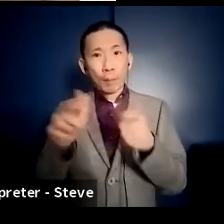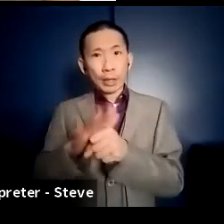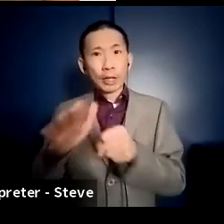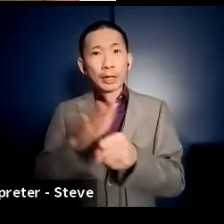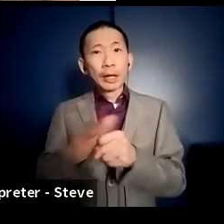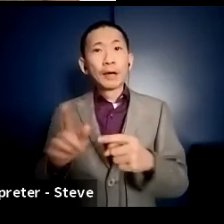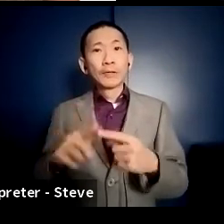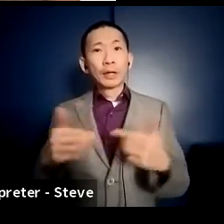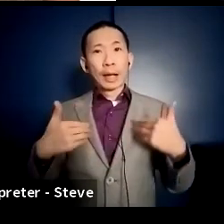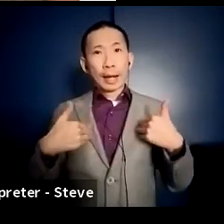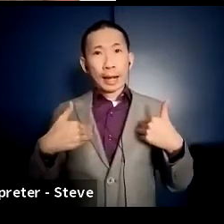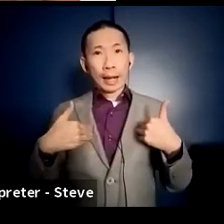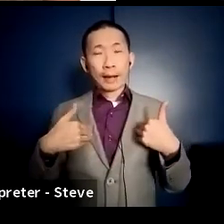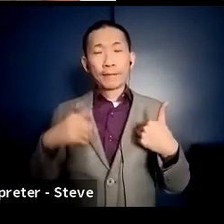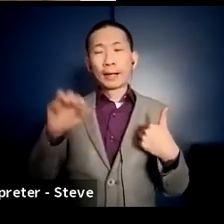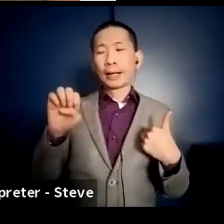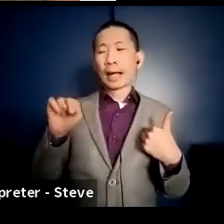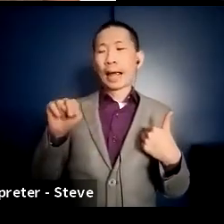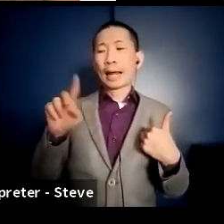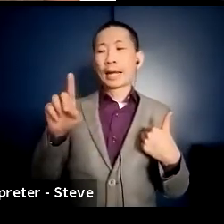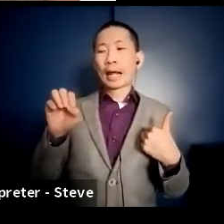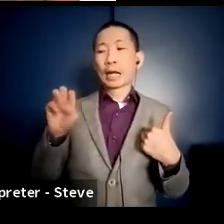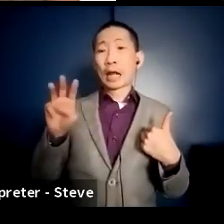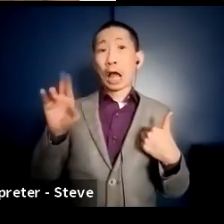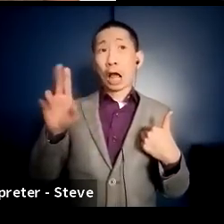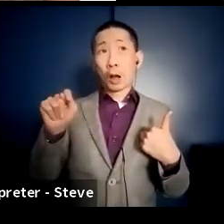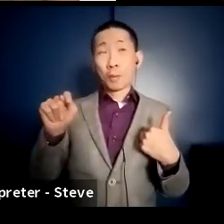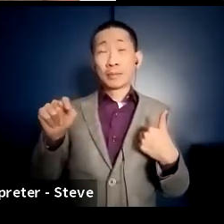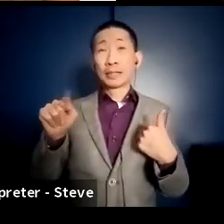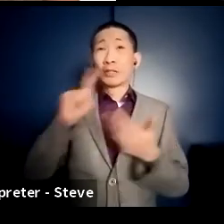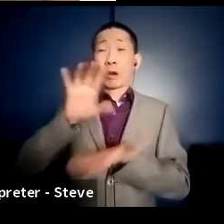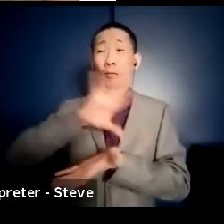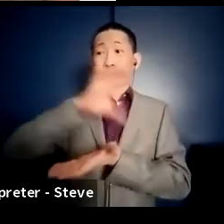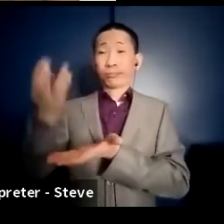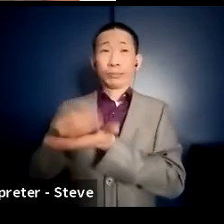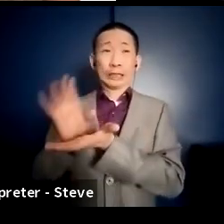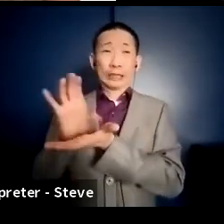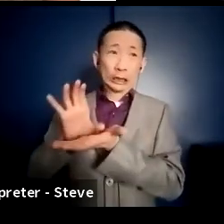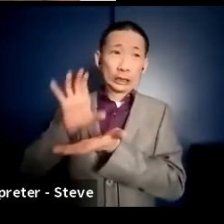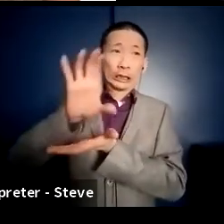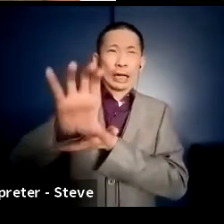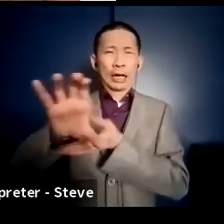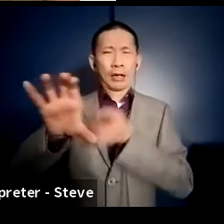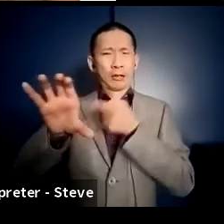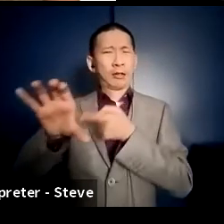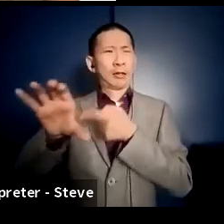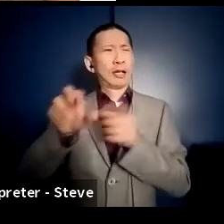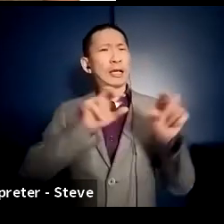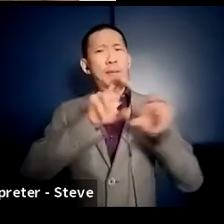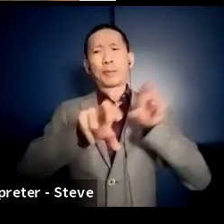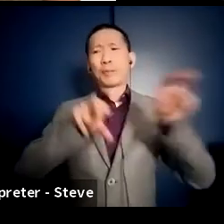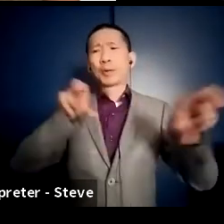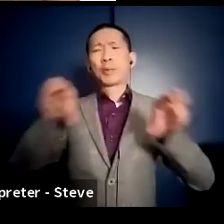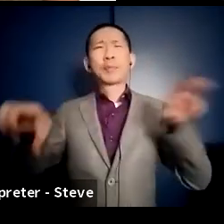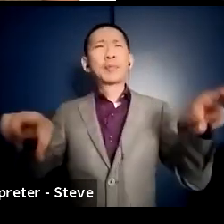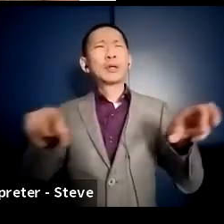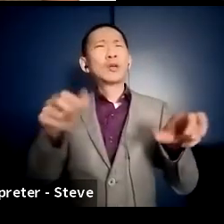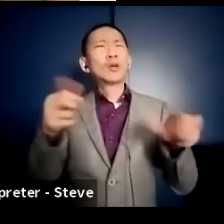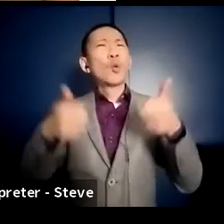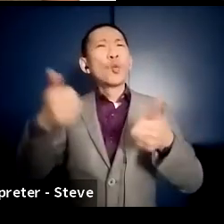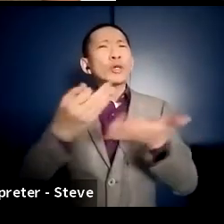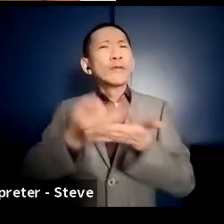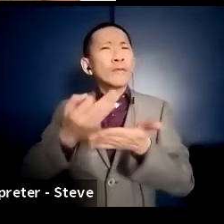have endowments, like, real question, where are those funds invested? And a lot of the